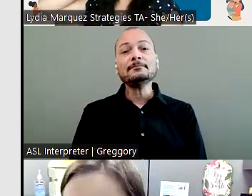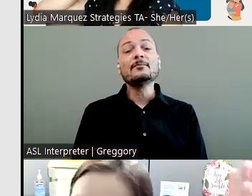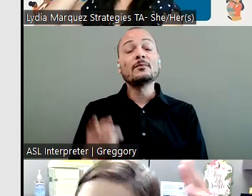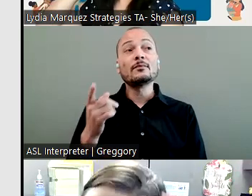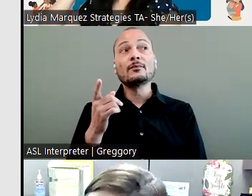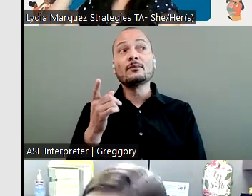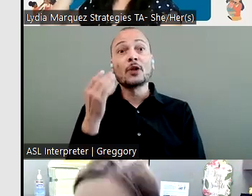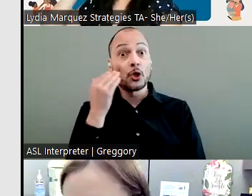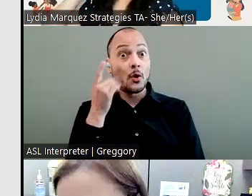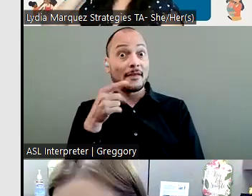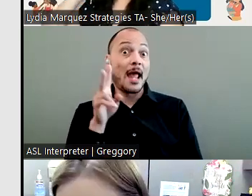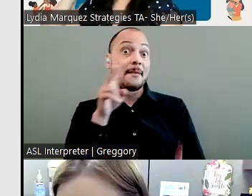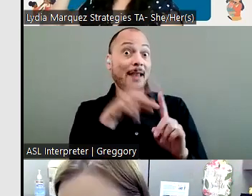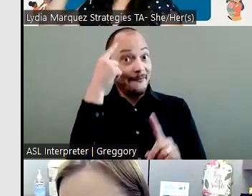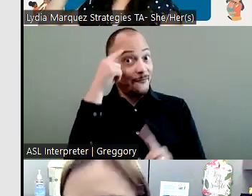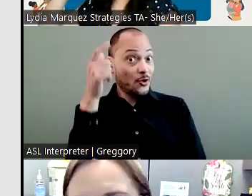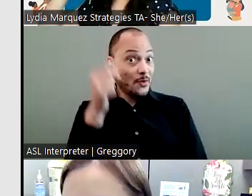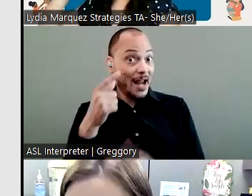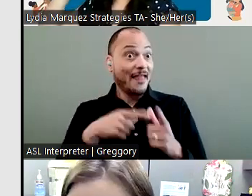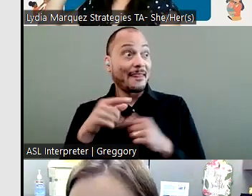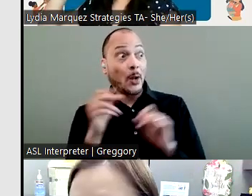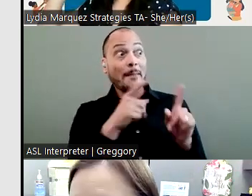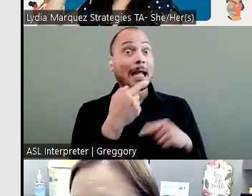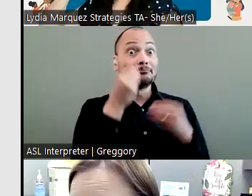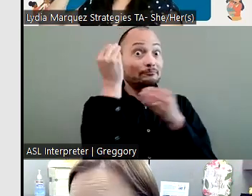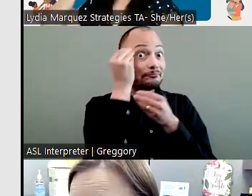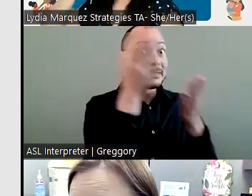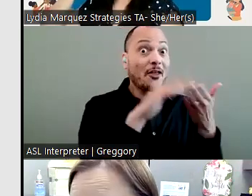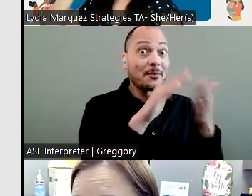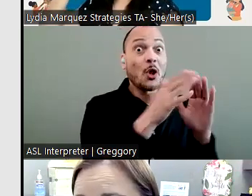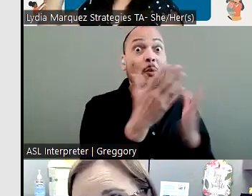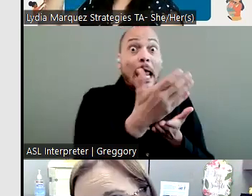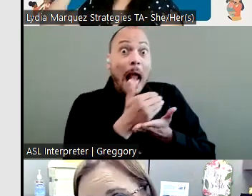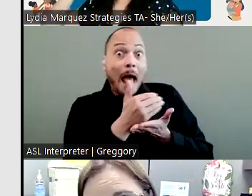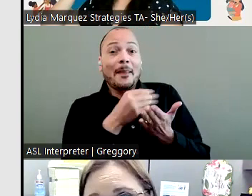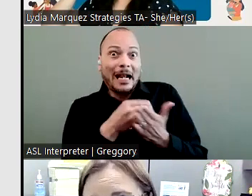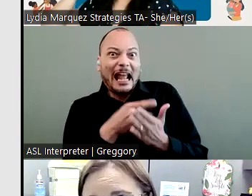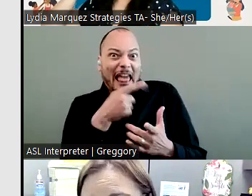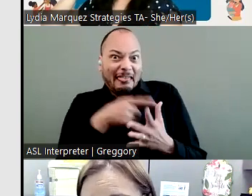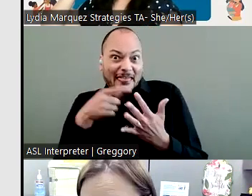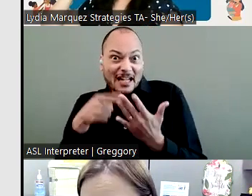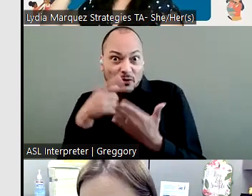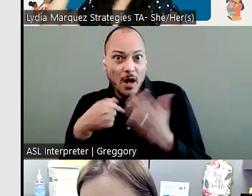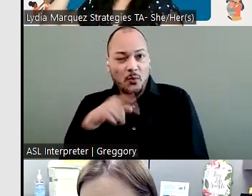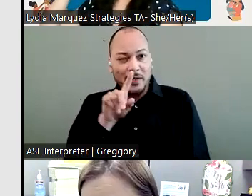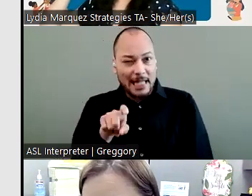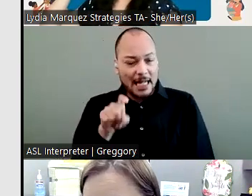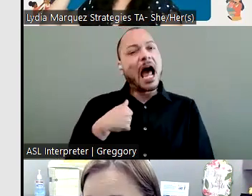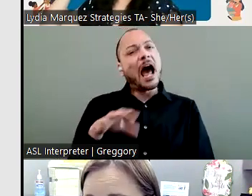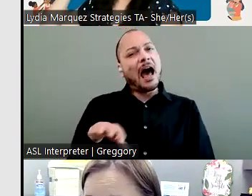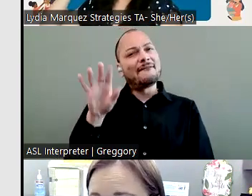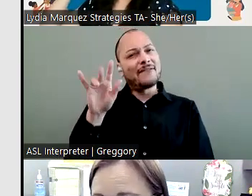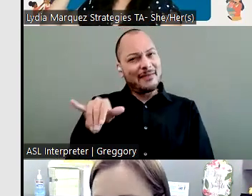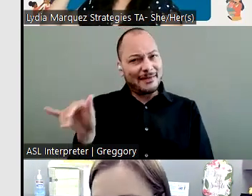for the grant, and then they go back and they tell the community, okay, we got this money, so this is what we need. And I kind of find that the same way in